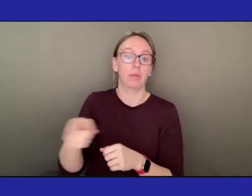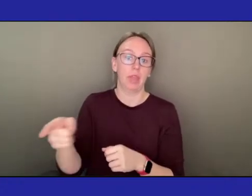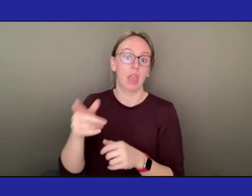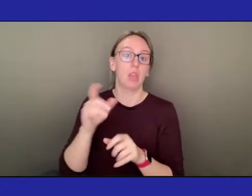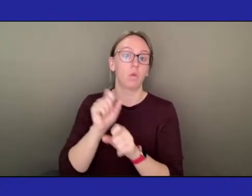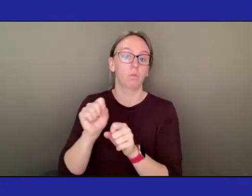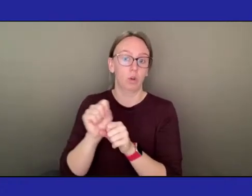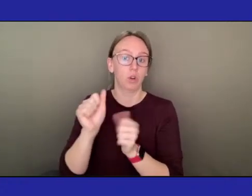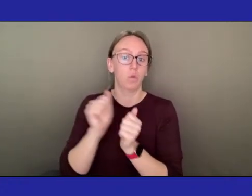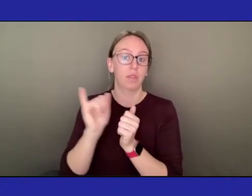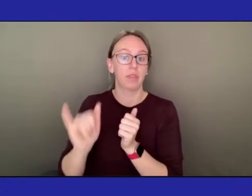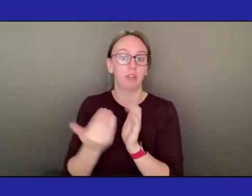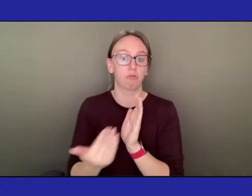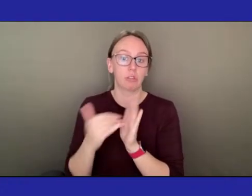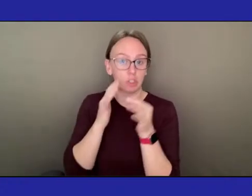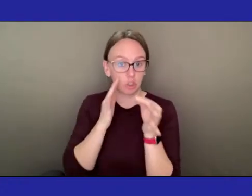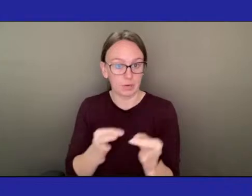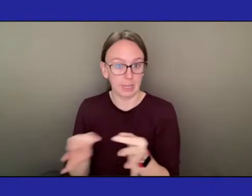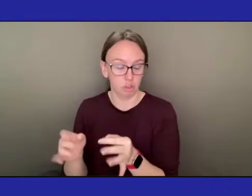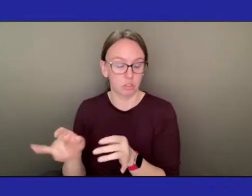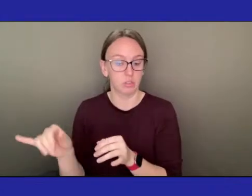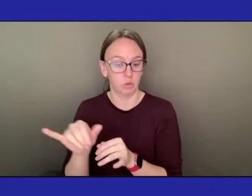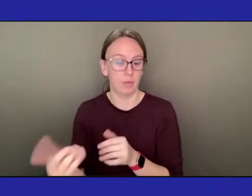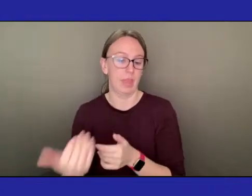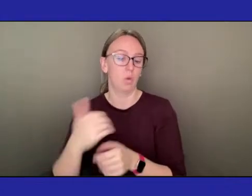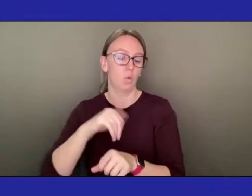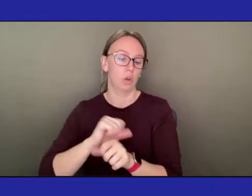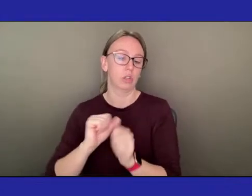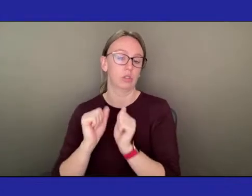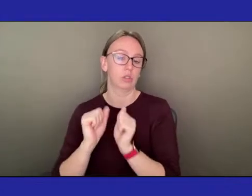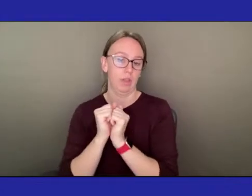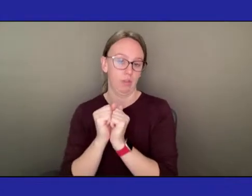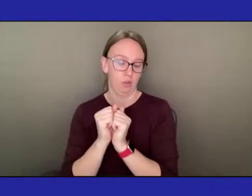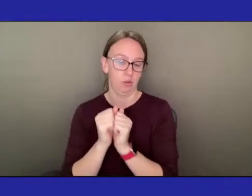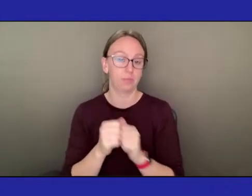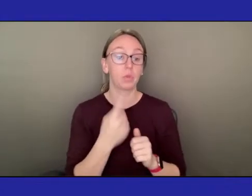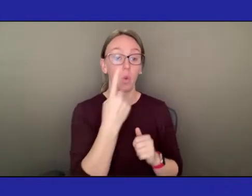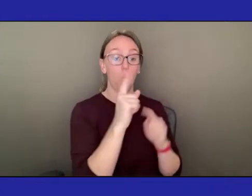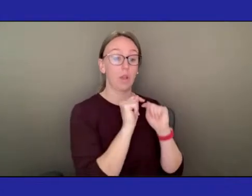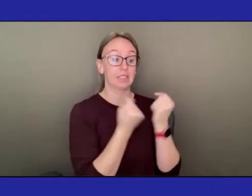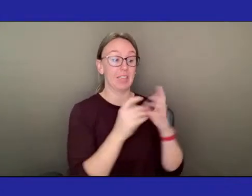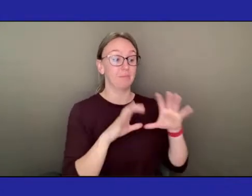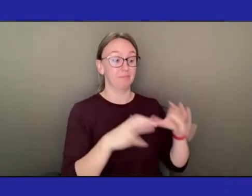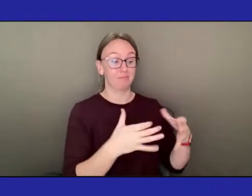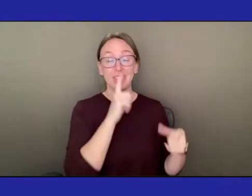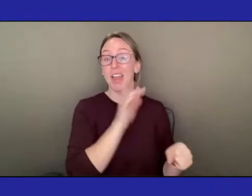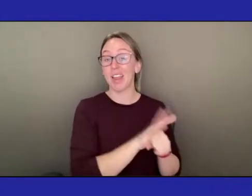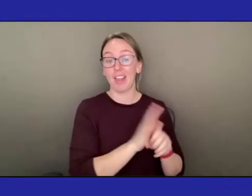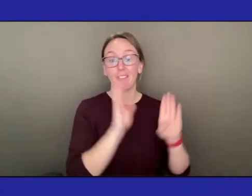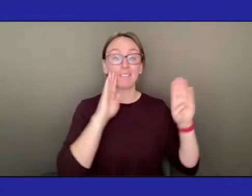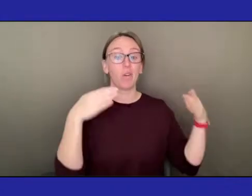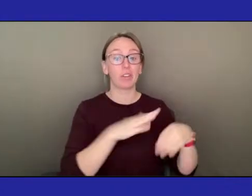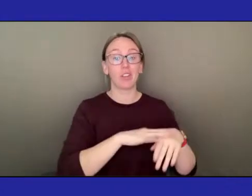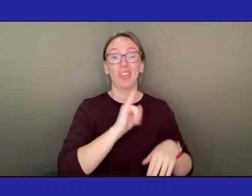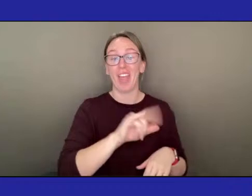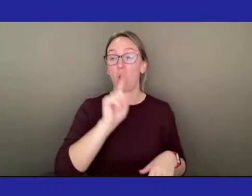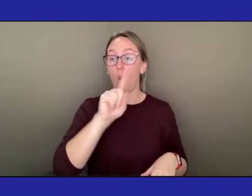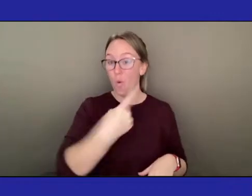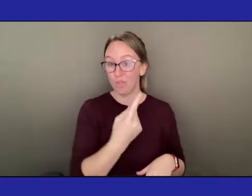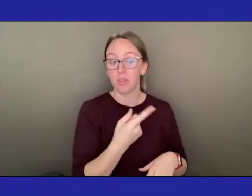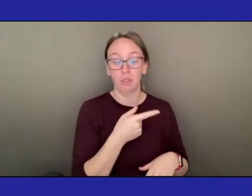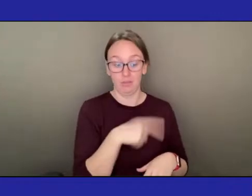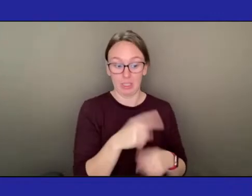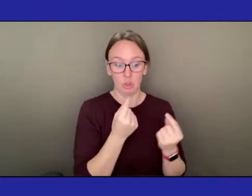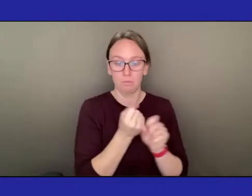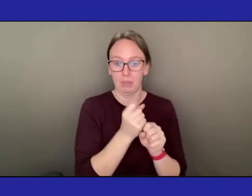together. So we have a team dedicated. That's all they do. They make sure that people stay